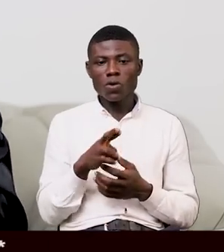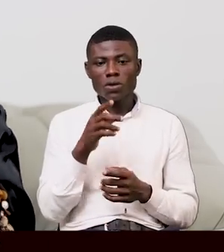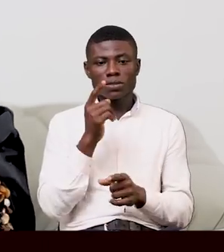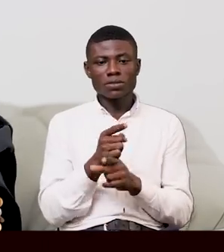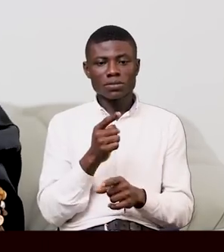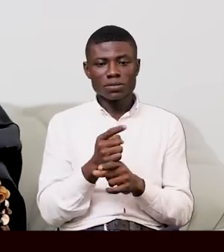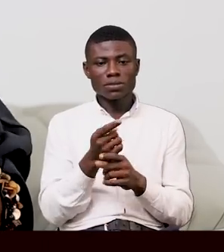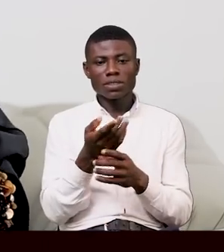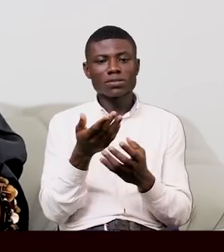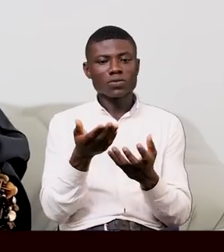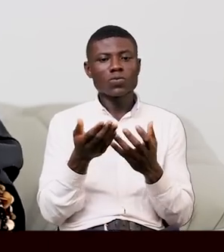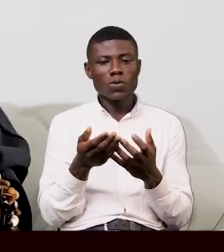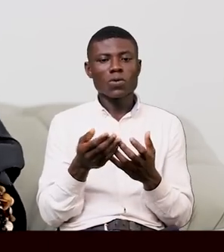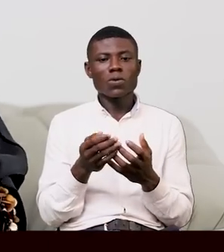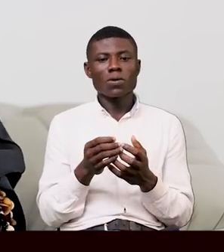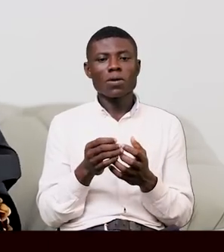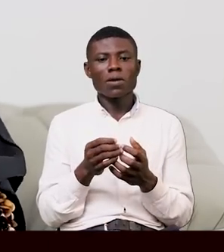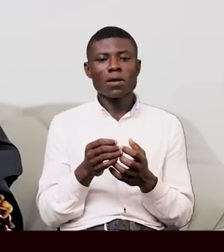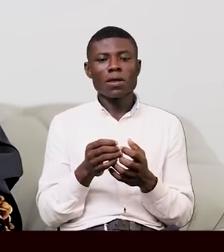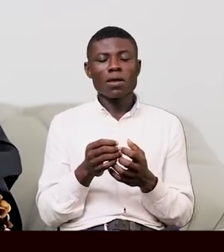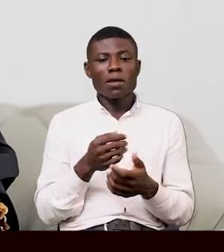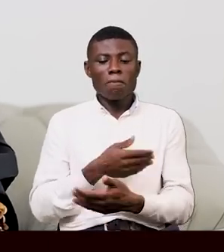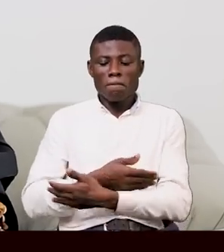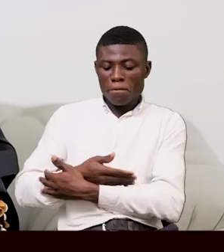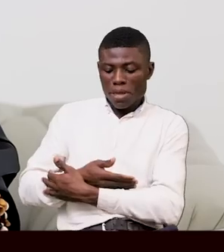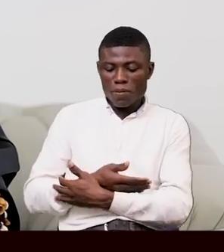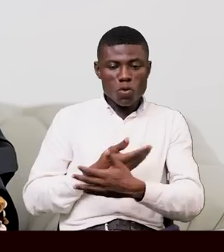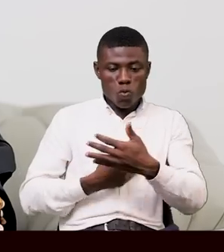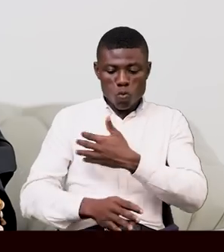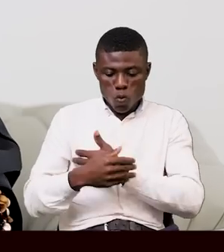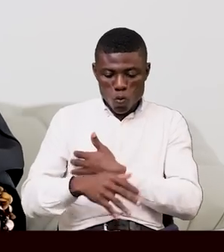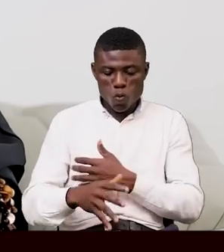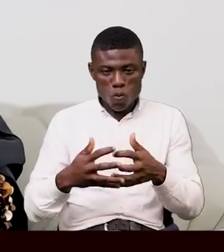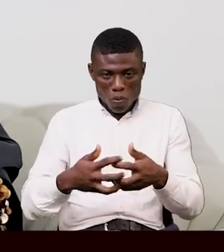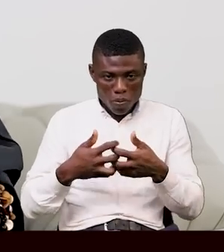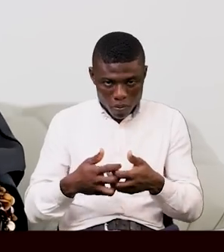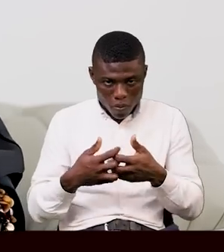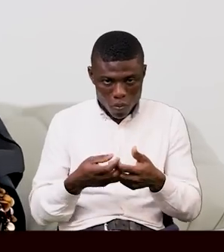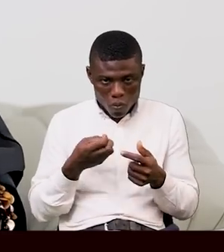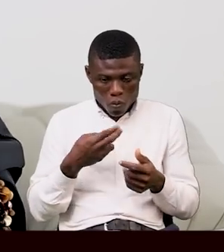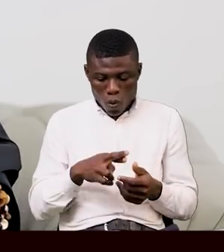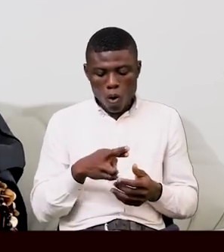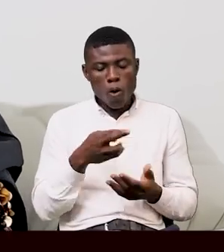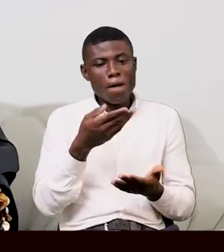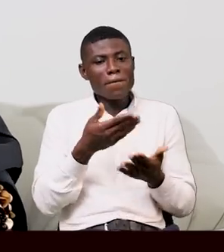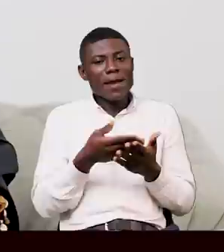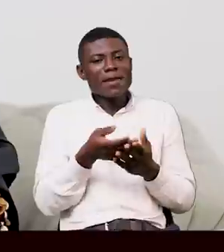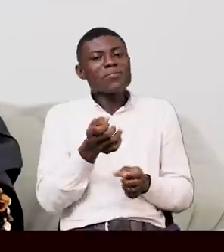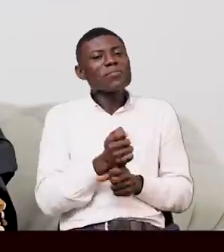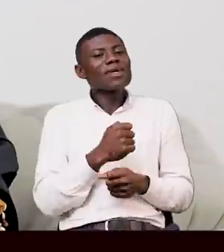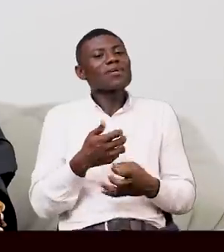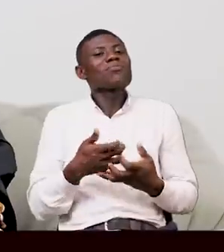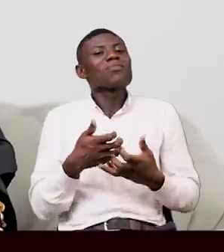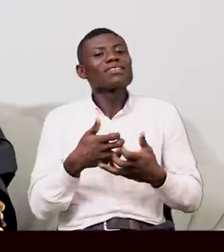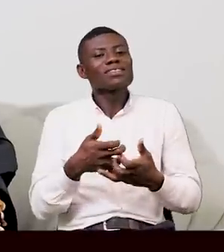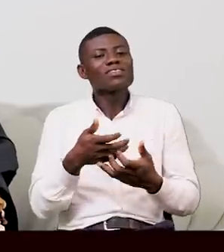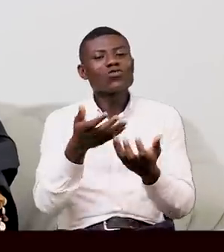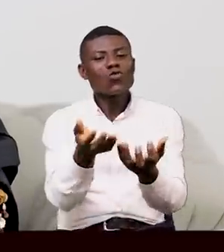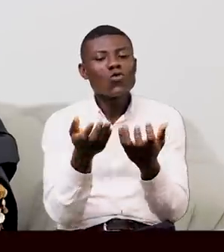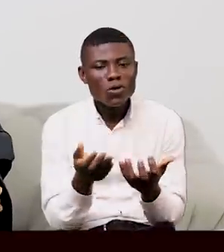hwe baby making machine ana wo hwe hwe money making